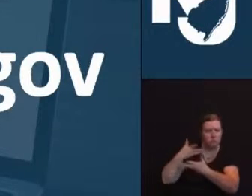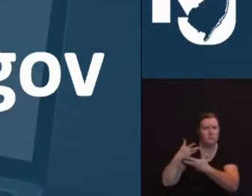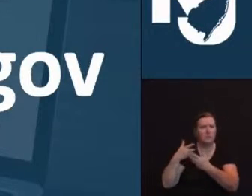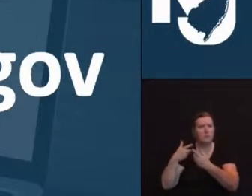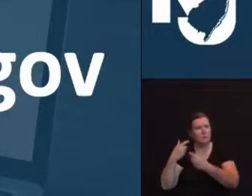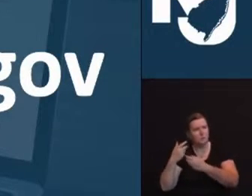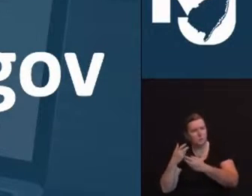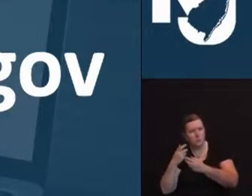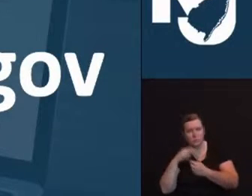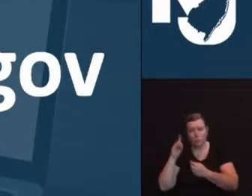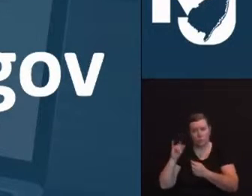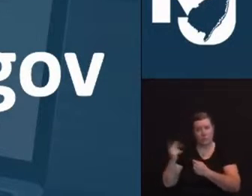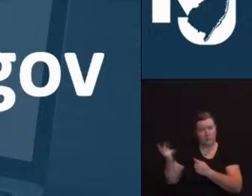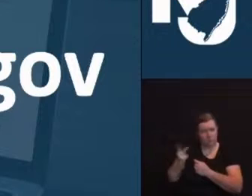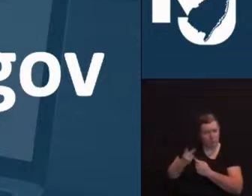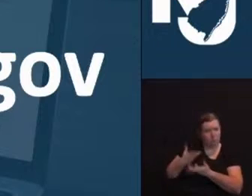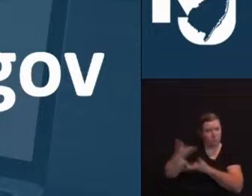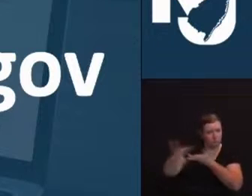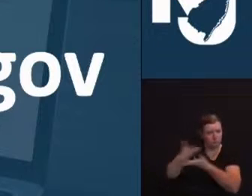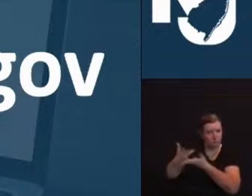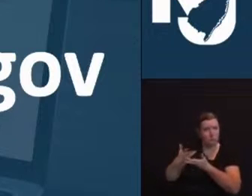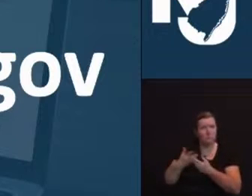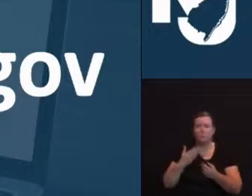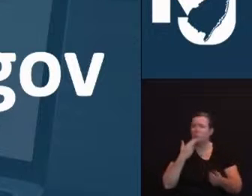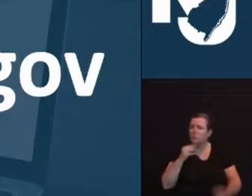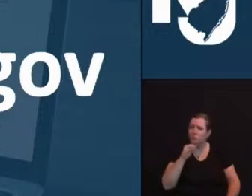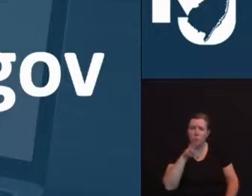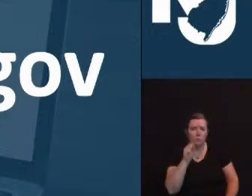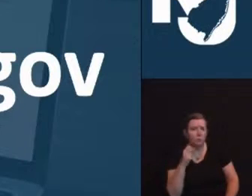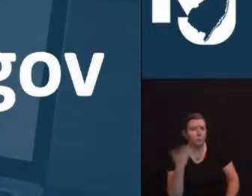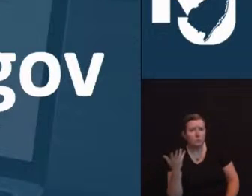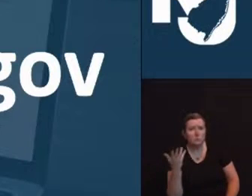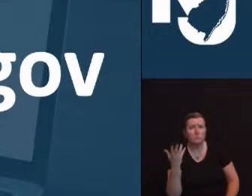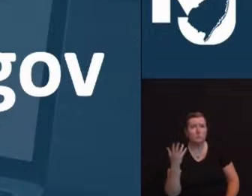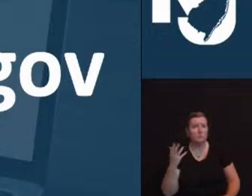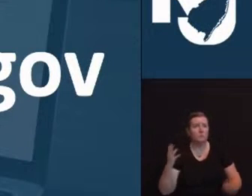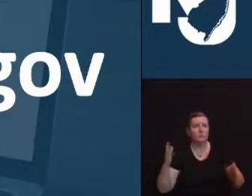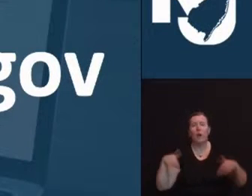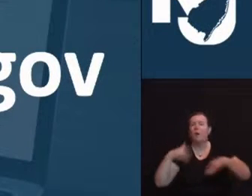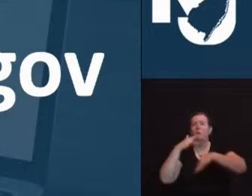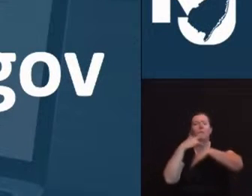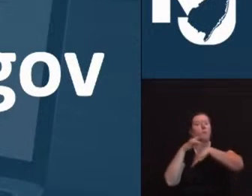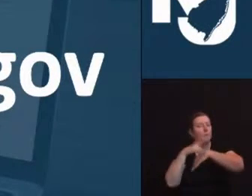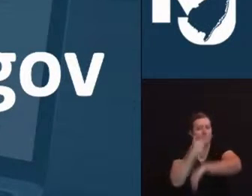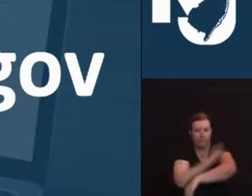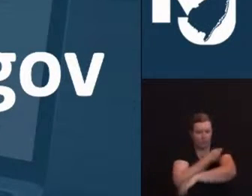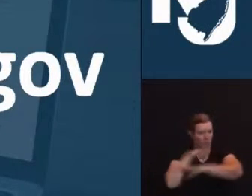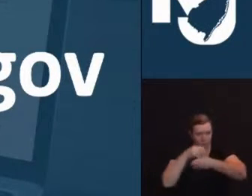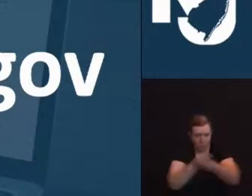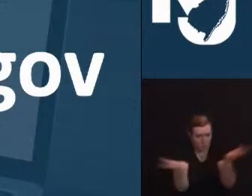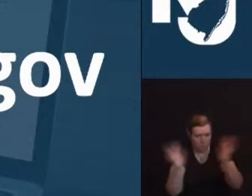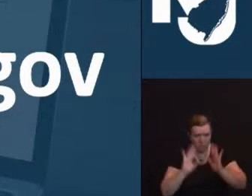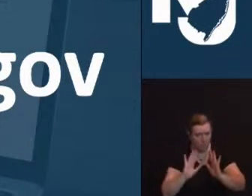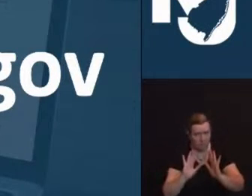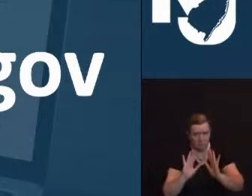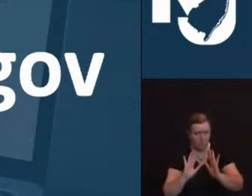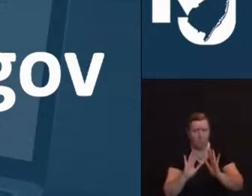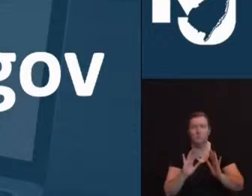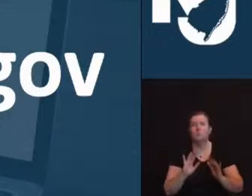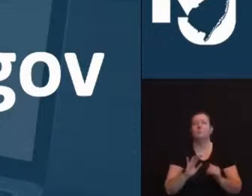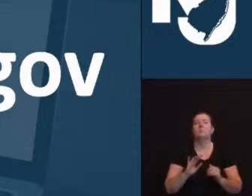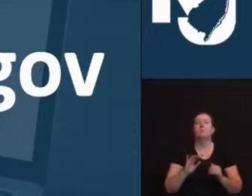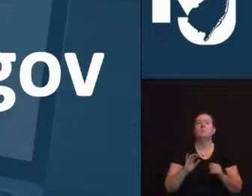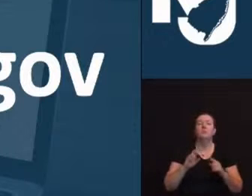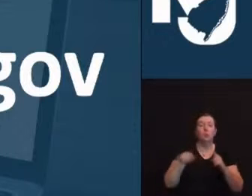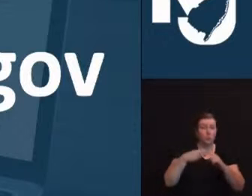a vaccine is not yet available. And even when one is available, it will take, as I mentioned a minute ago, months for us to reach a level of